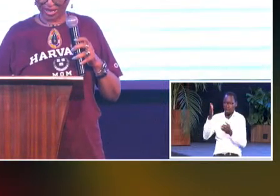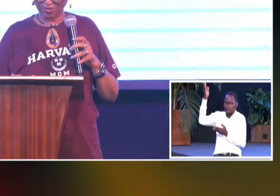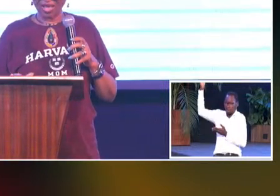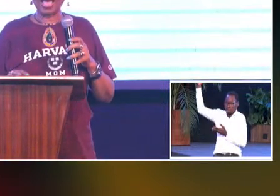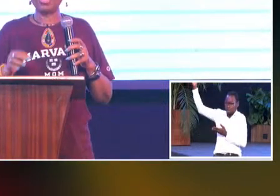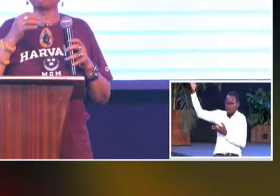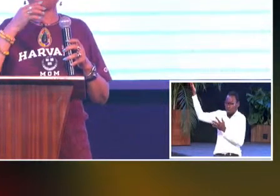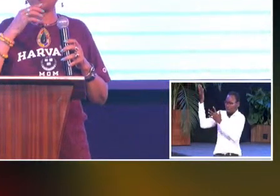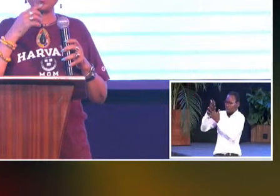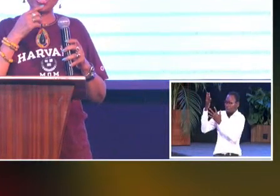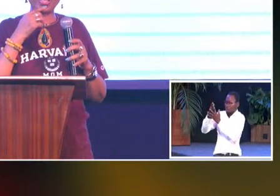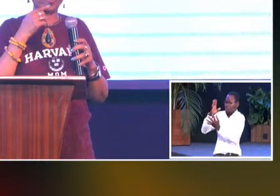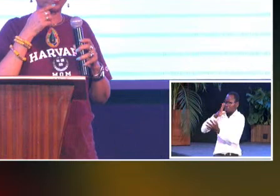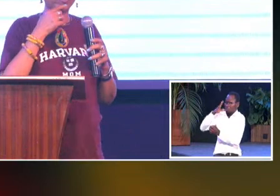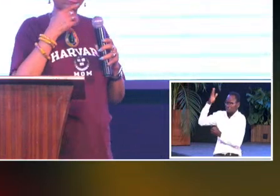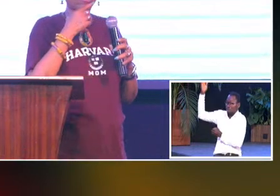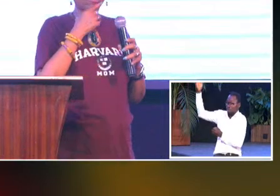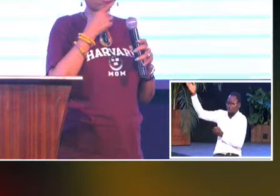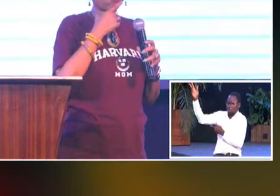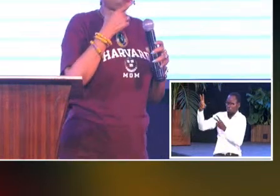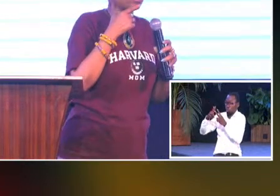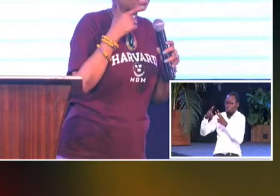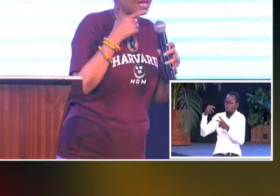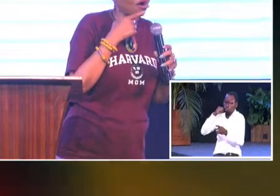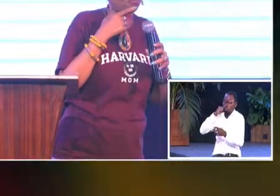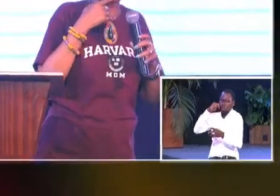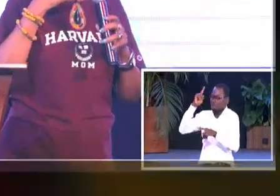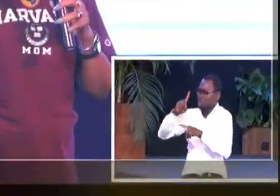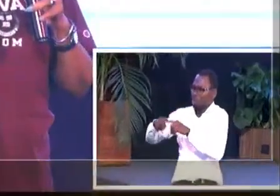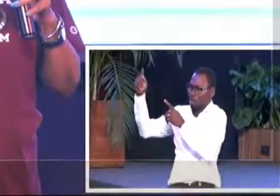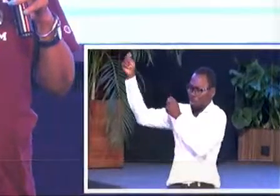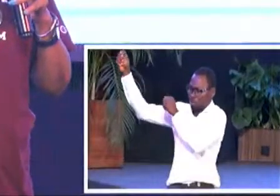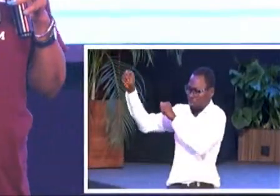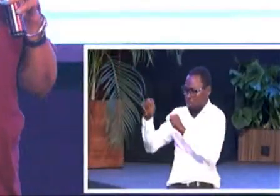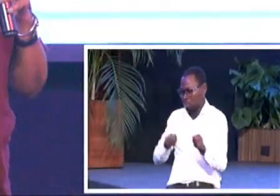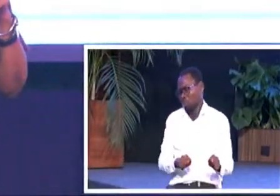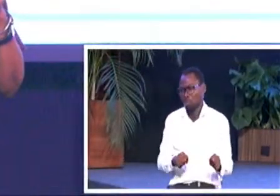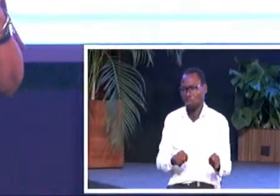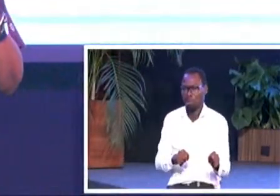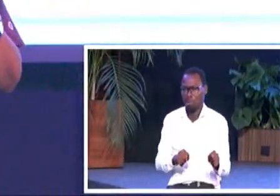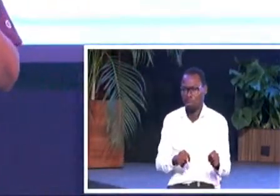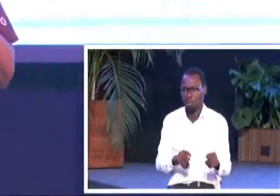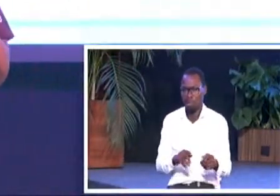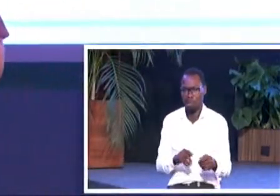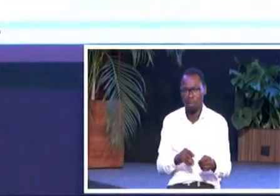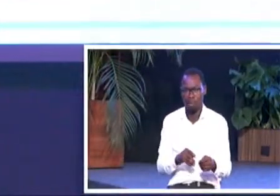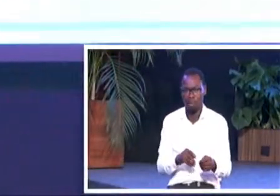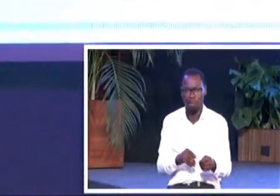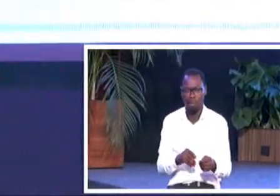Okay. And for me, what are opportunities?